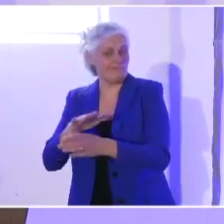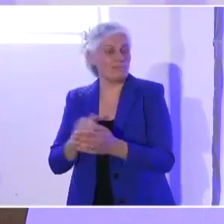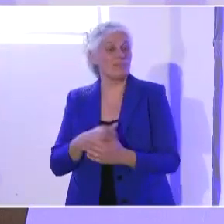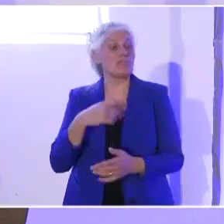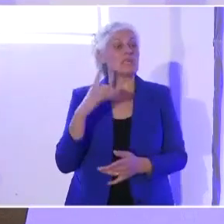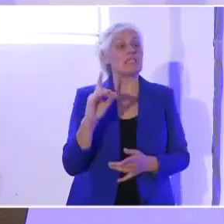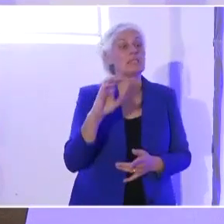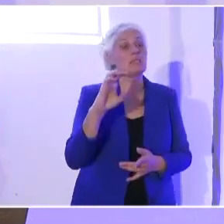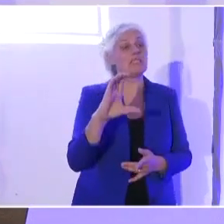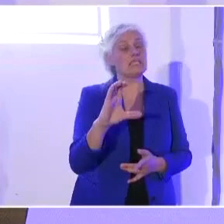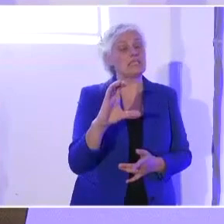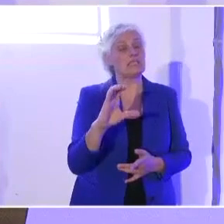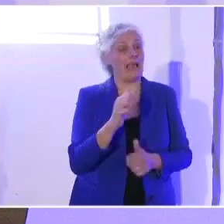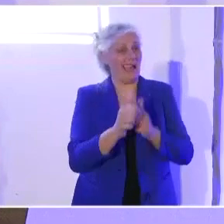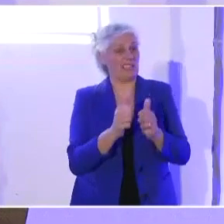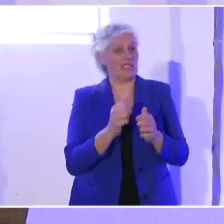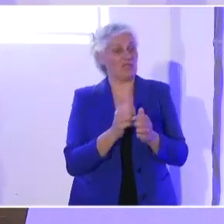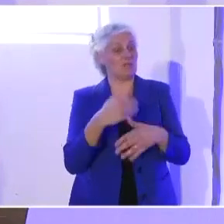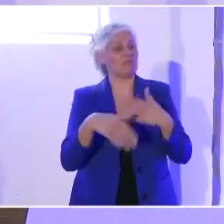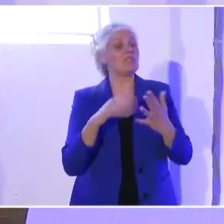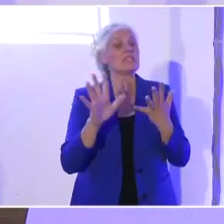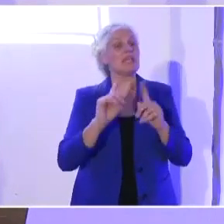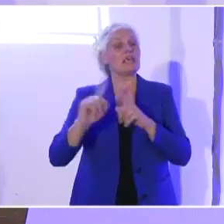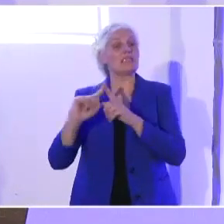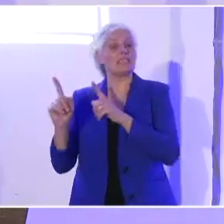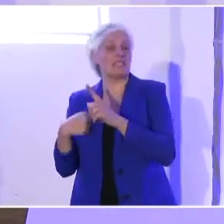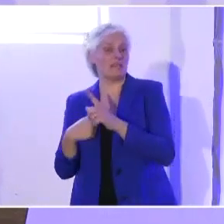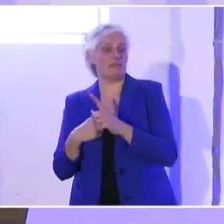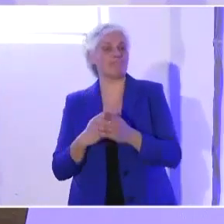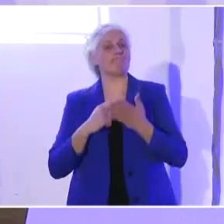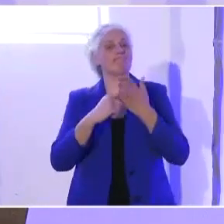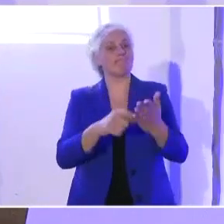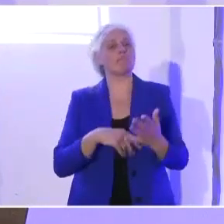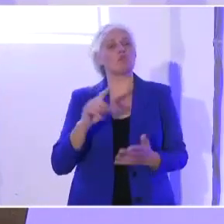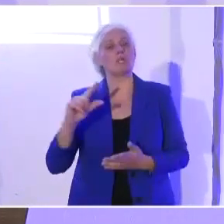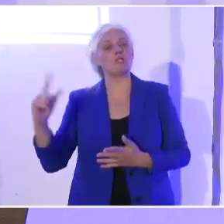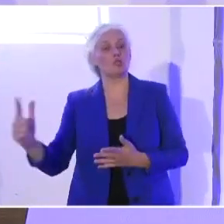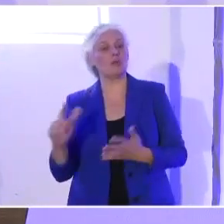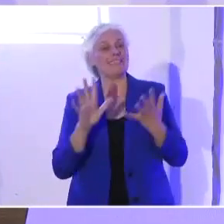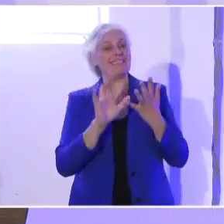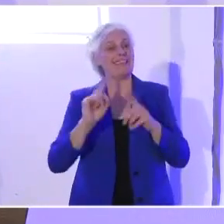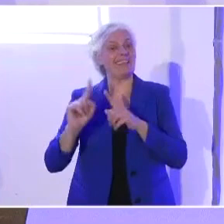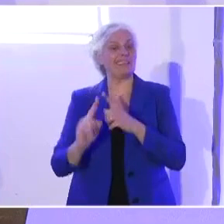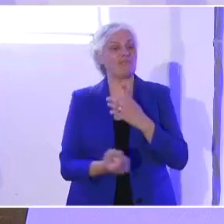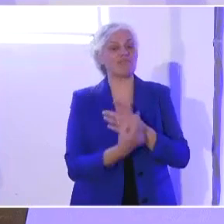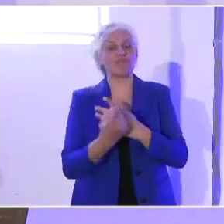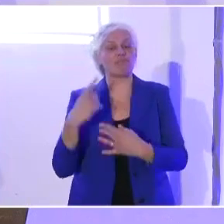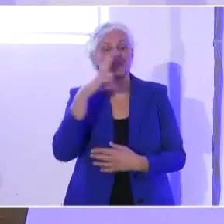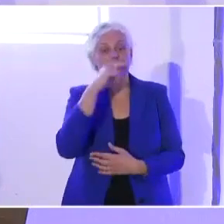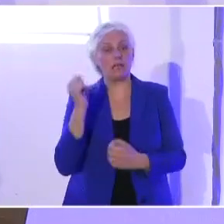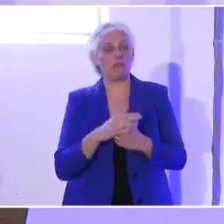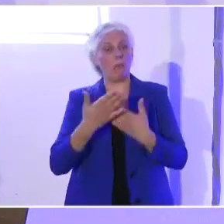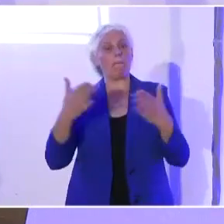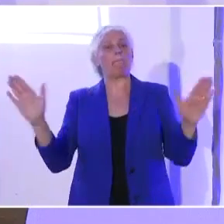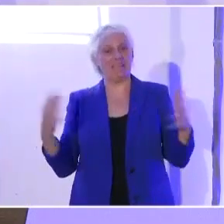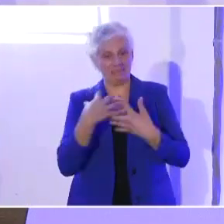DPC activity, we saw 10 decisions issued by the DPC in 2022 in large-scale data breach cases, and